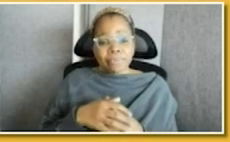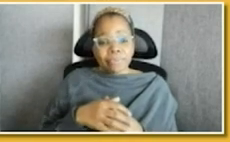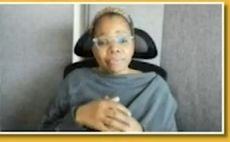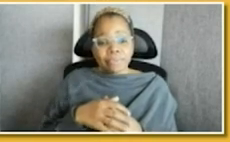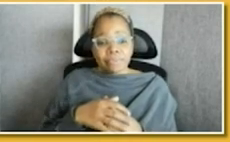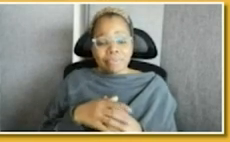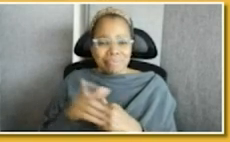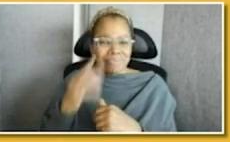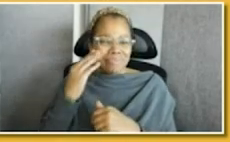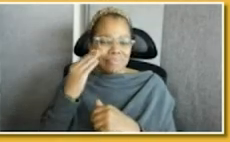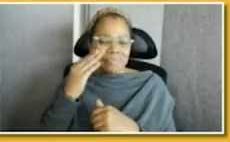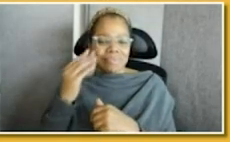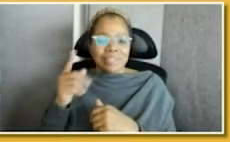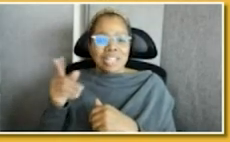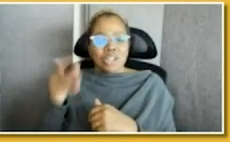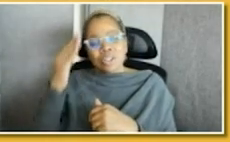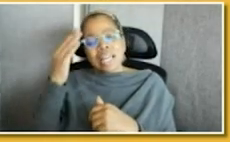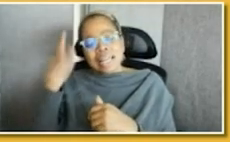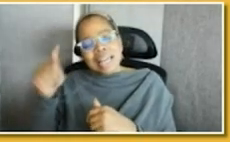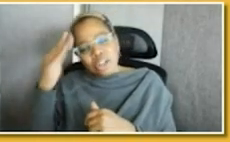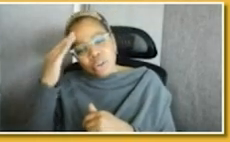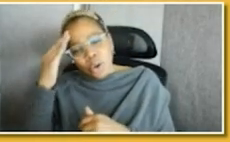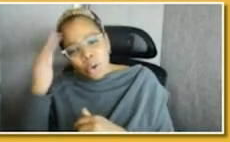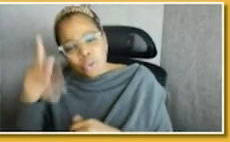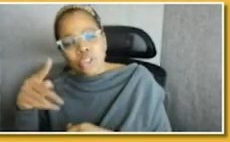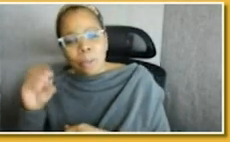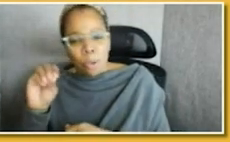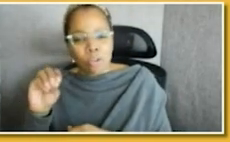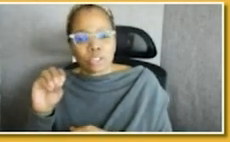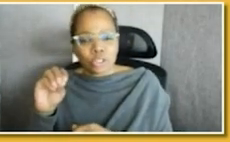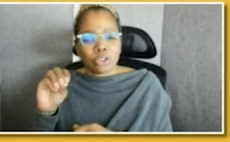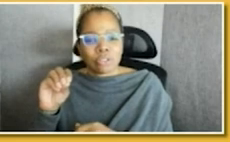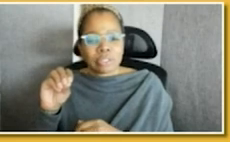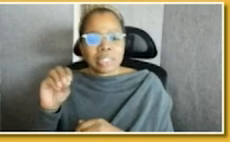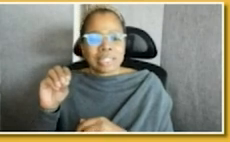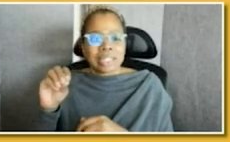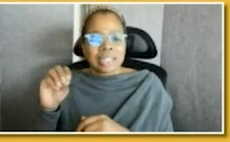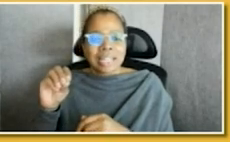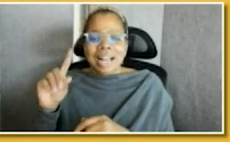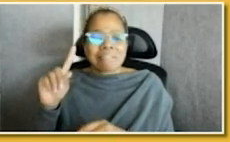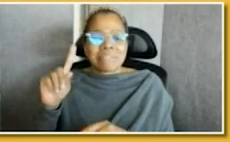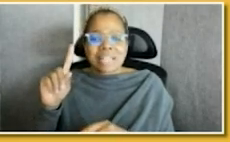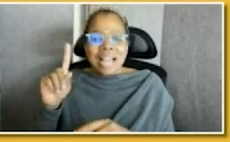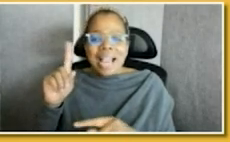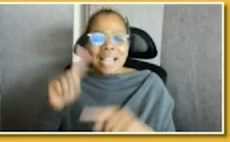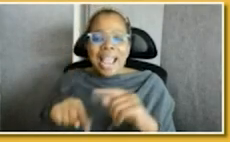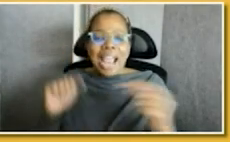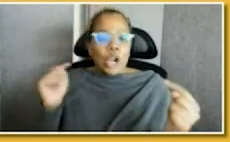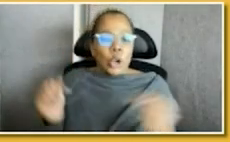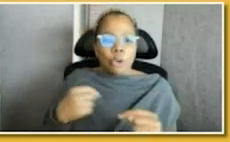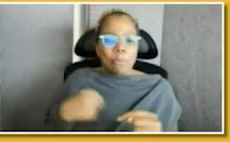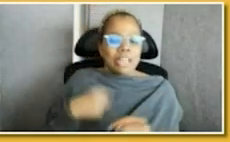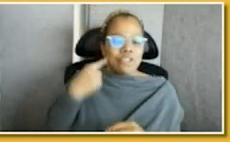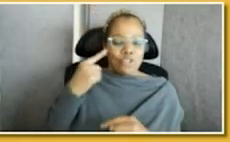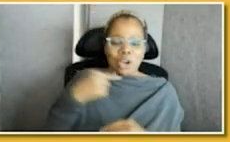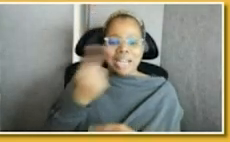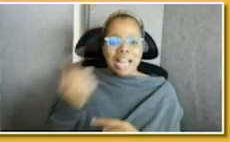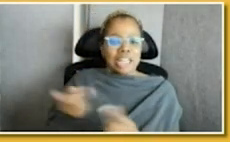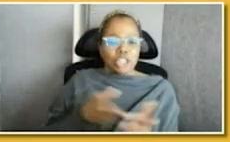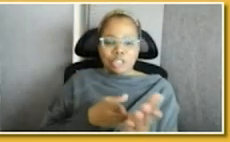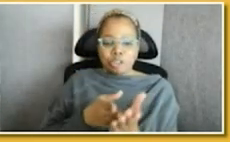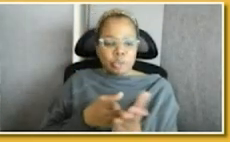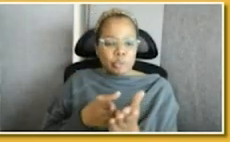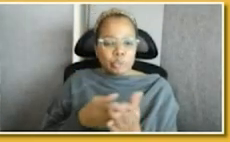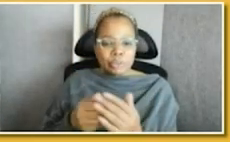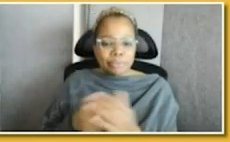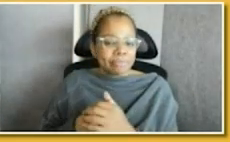who knew that the Postal Service can't do anything to me for talking about the truth, for telling mm-hmm. the truth, and you know, for